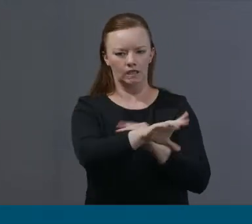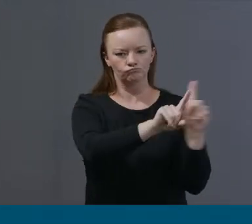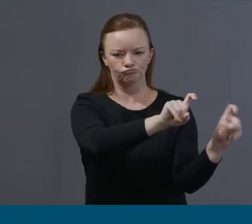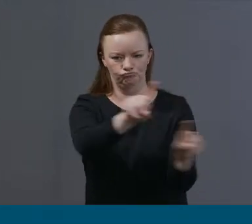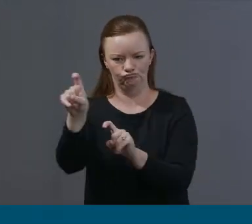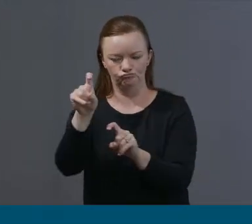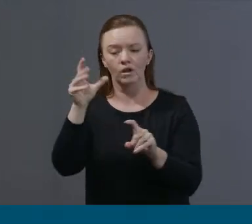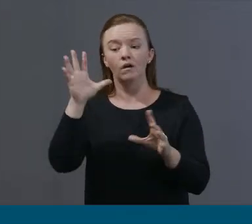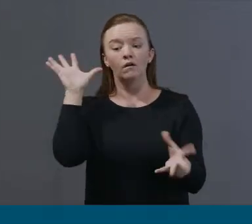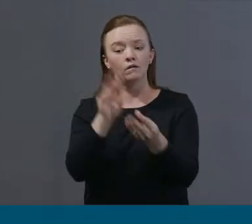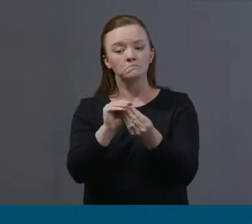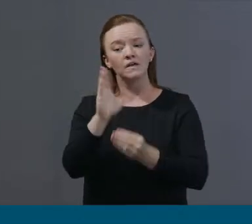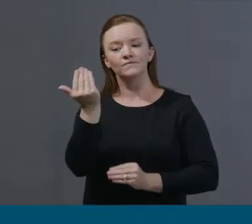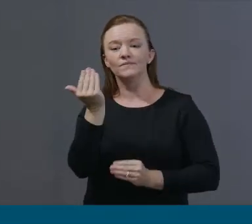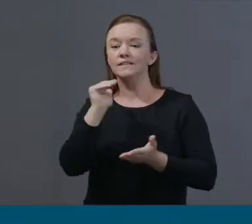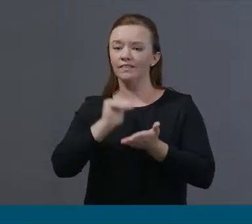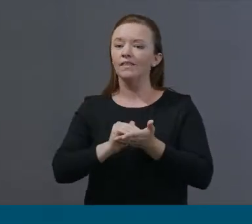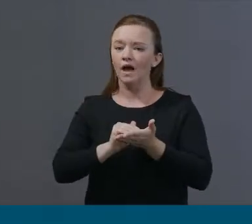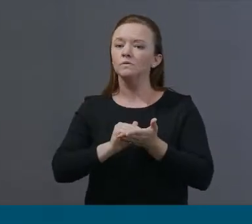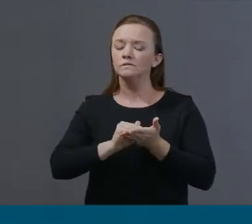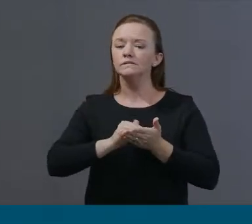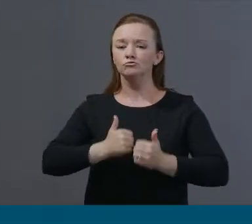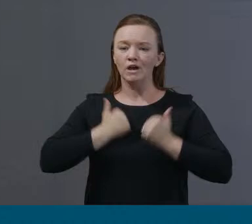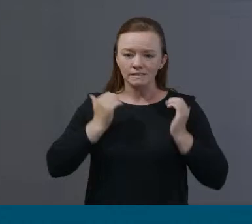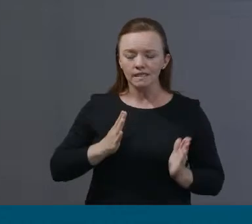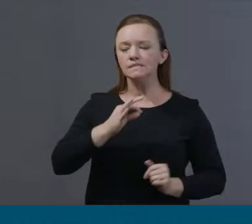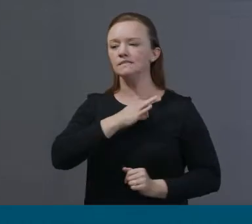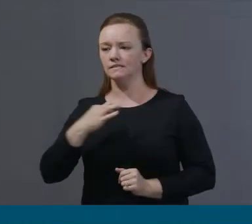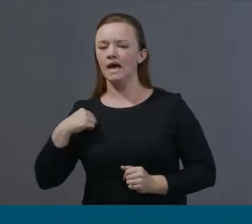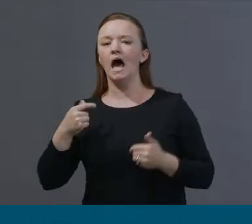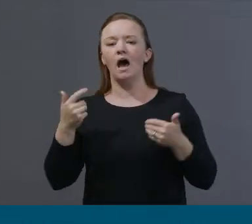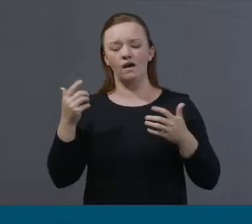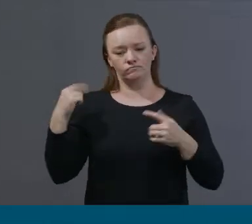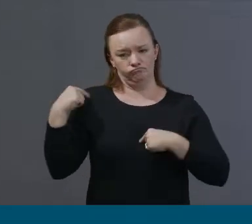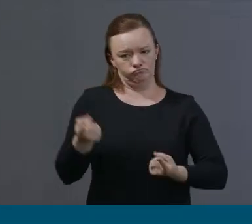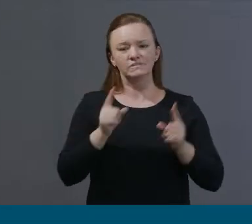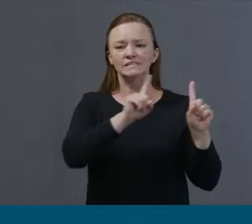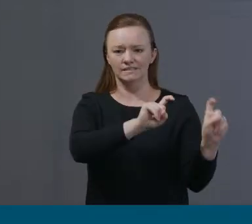and residents, and we found that we had a PCR